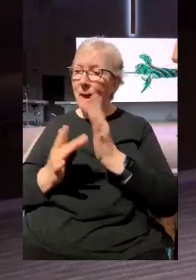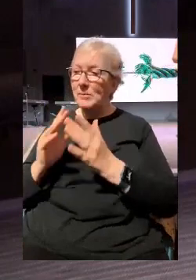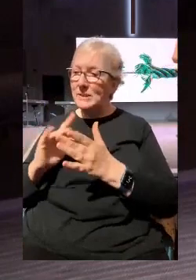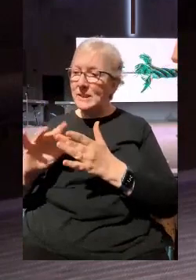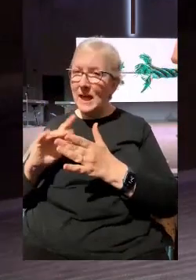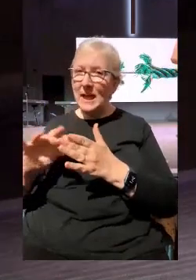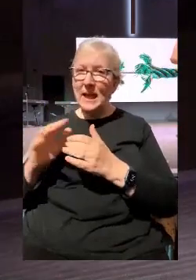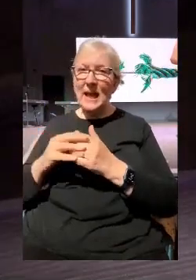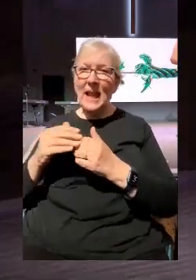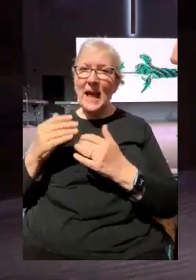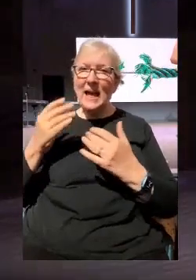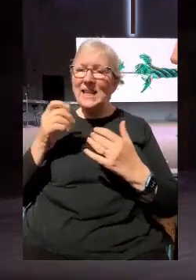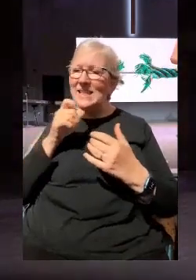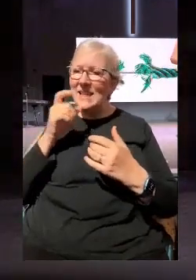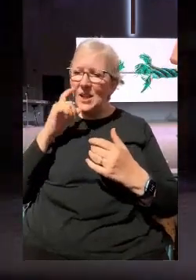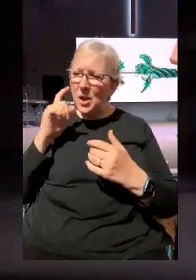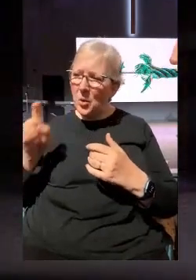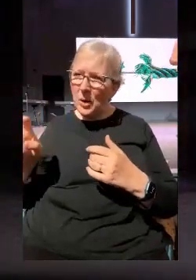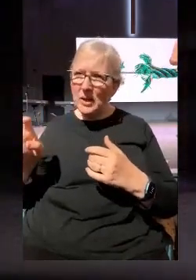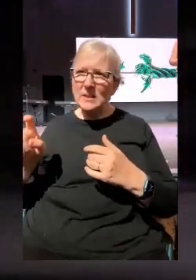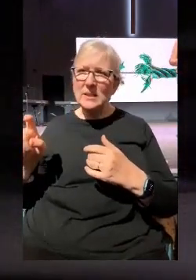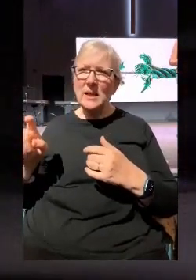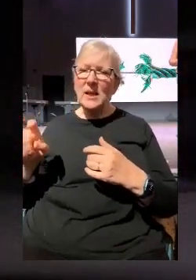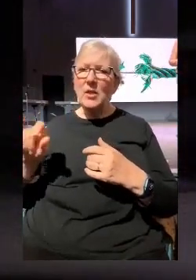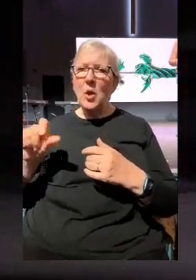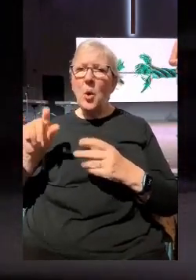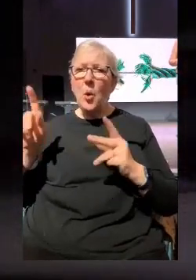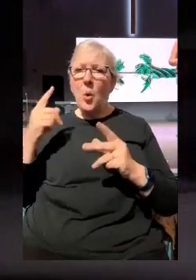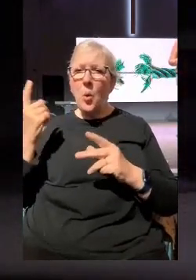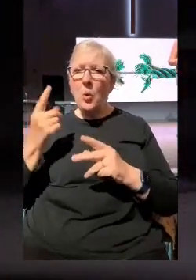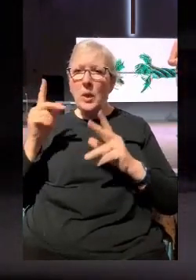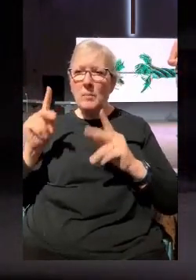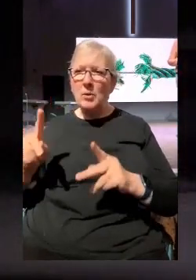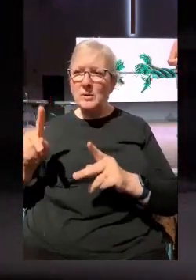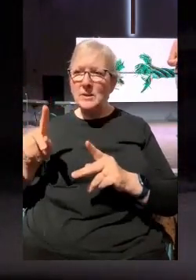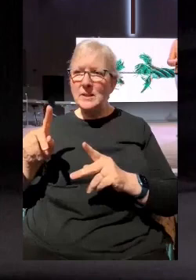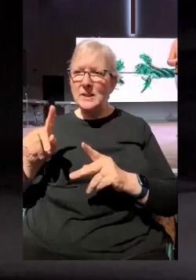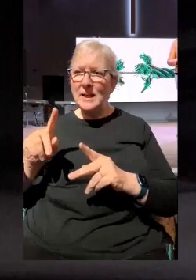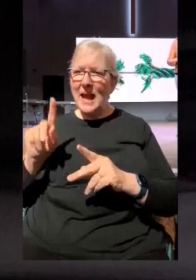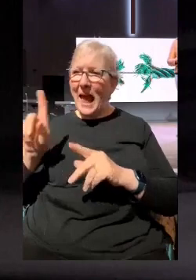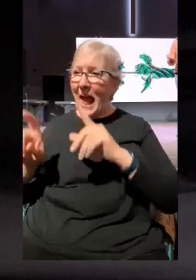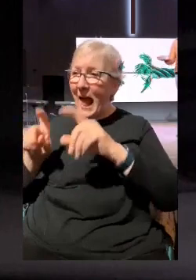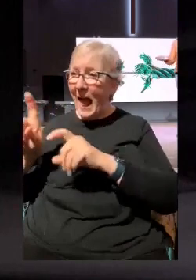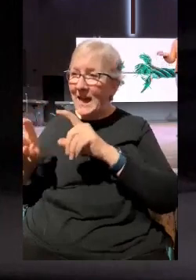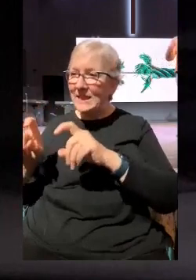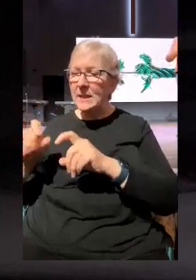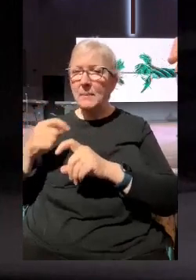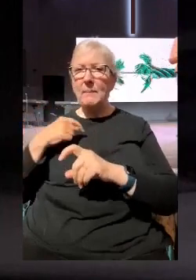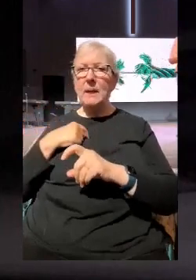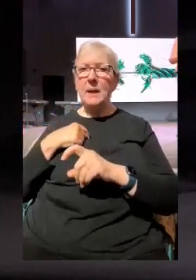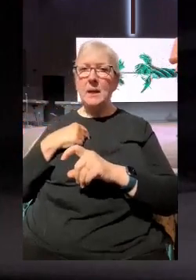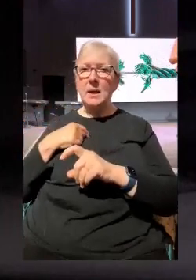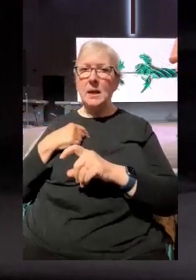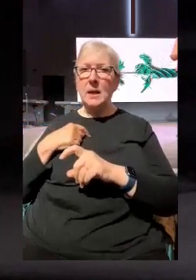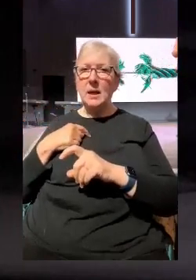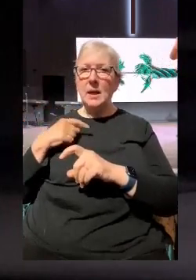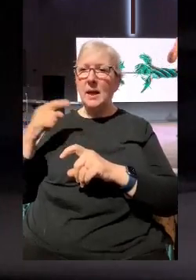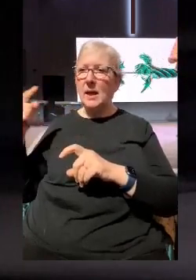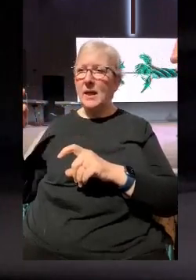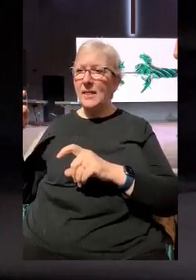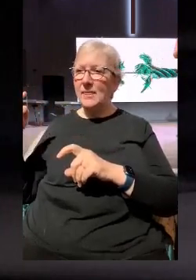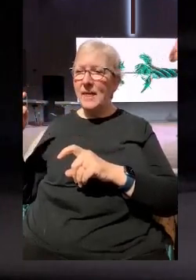didn't notice in this Bible study is that the only person answering questions was me. They were directing all of their questions to me. It wasn't really